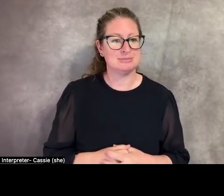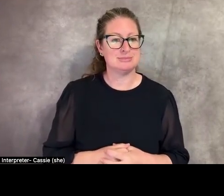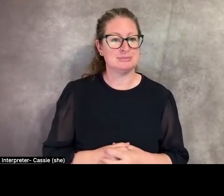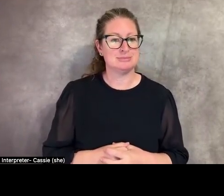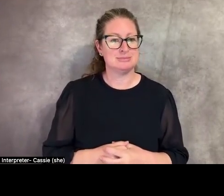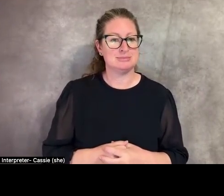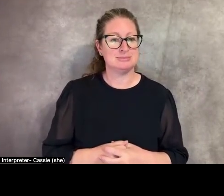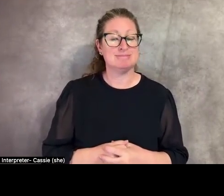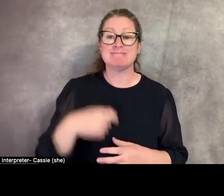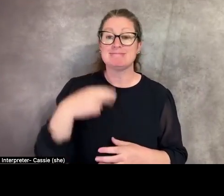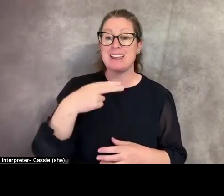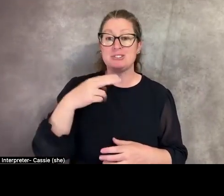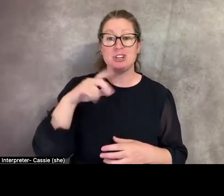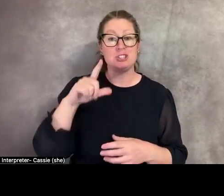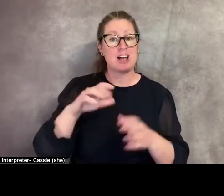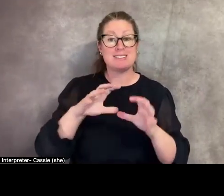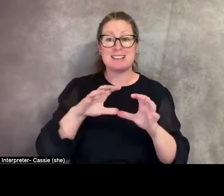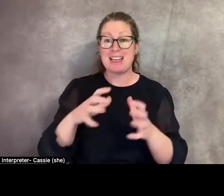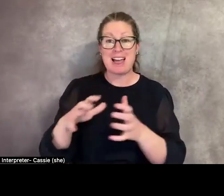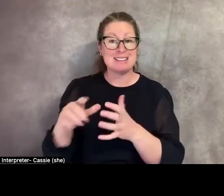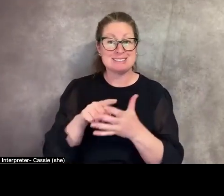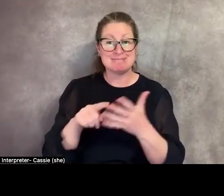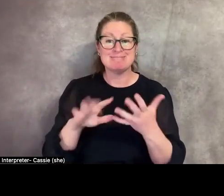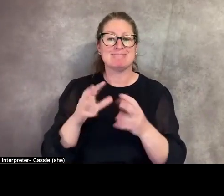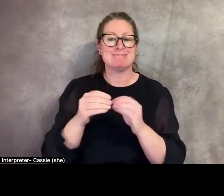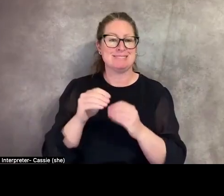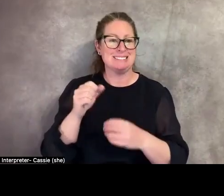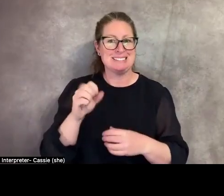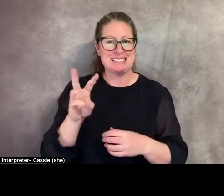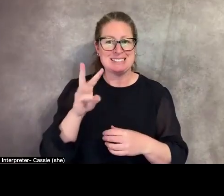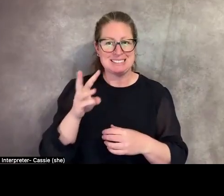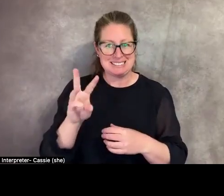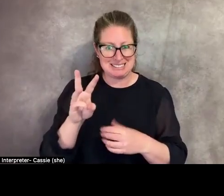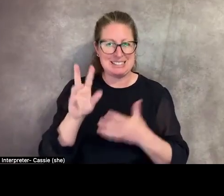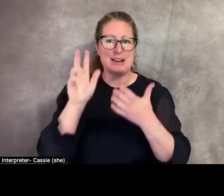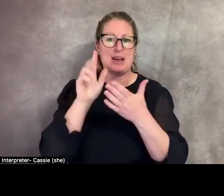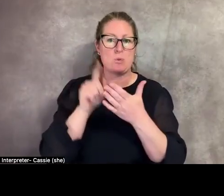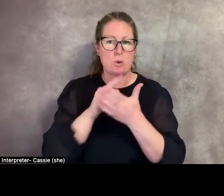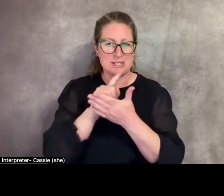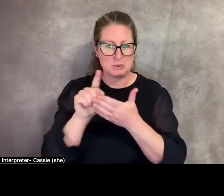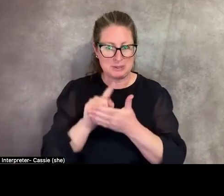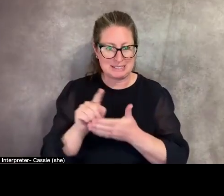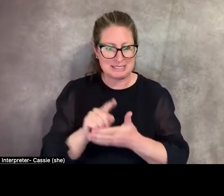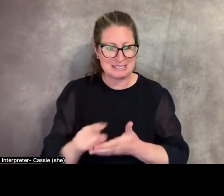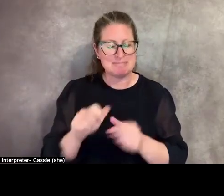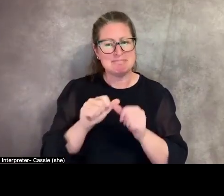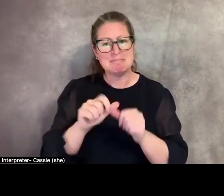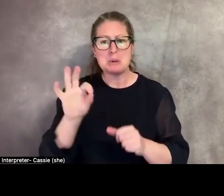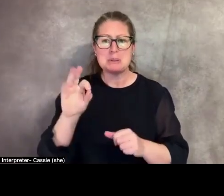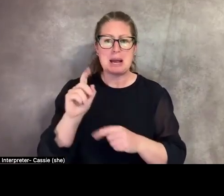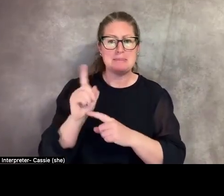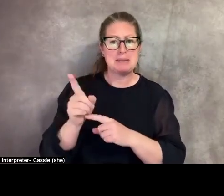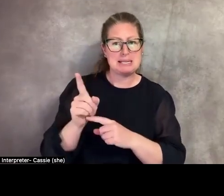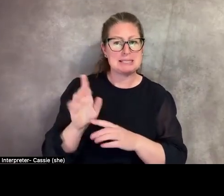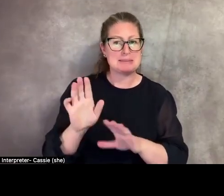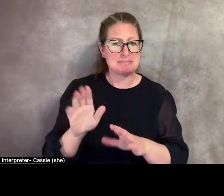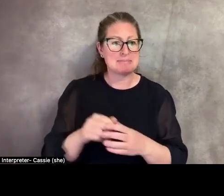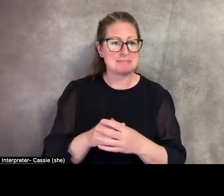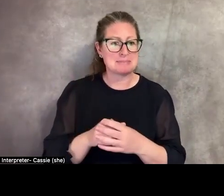So HHL classes, there's 16 weekly classes. They last about 90 minutes each.